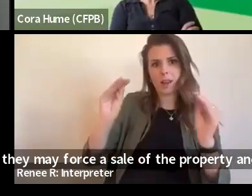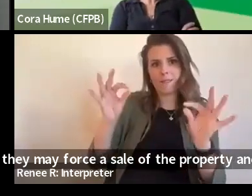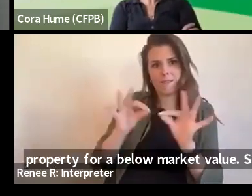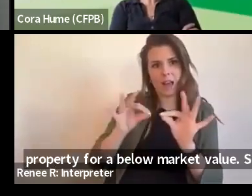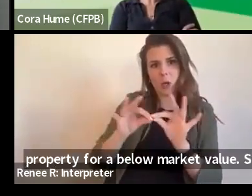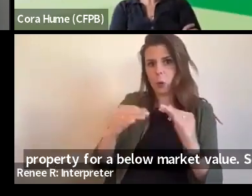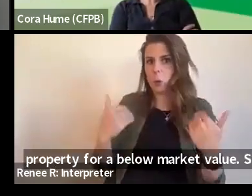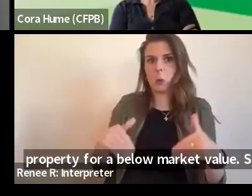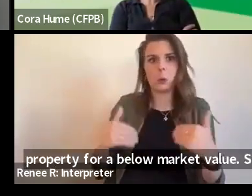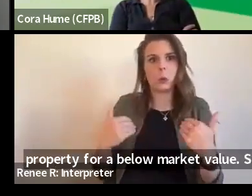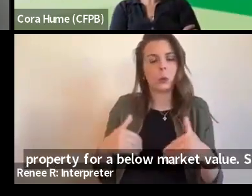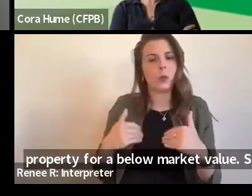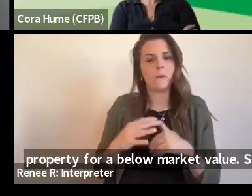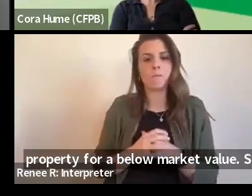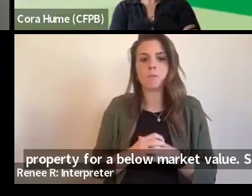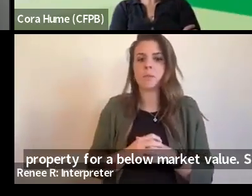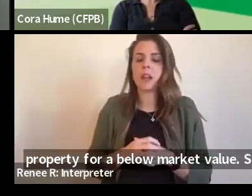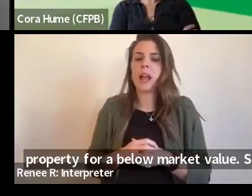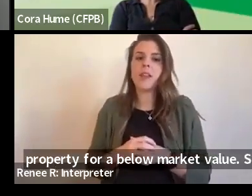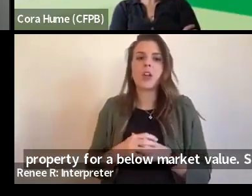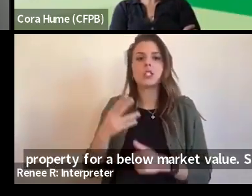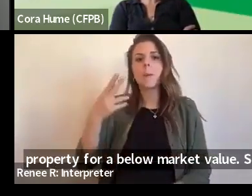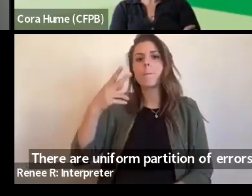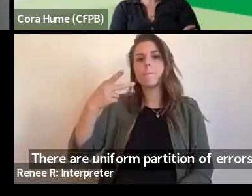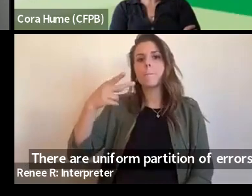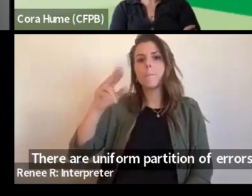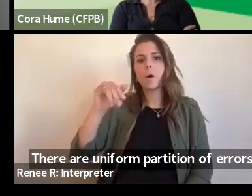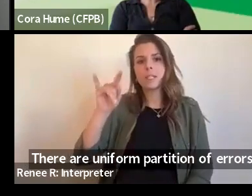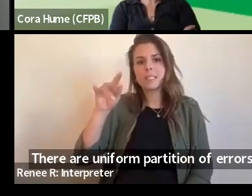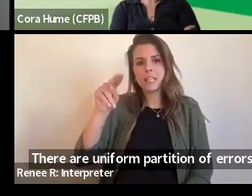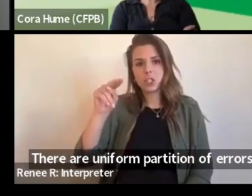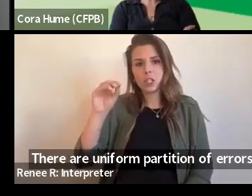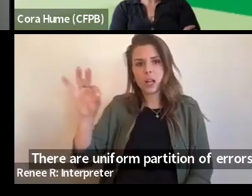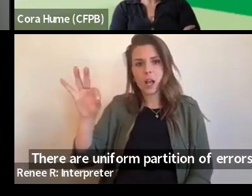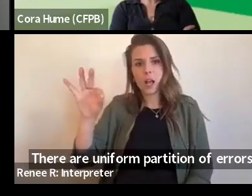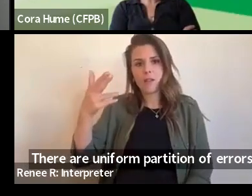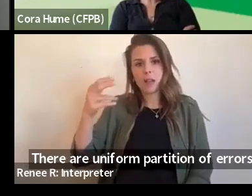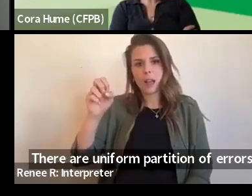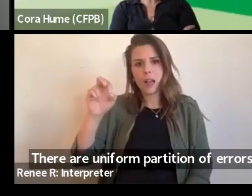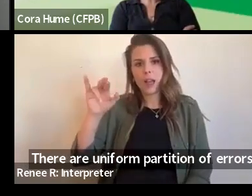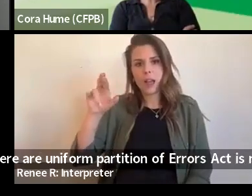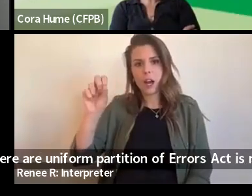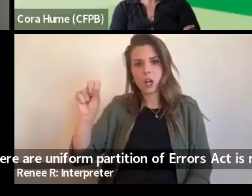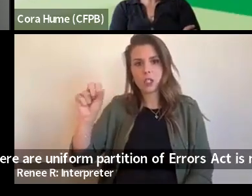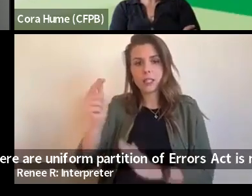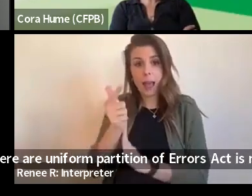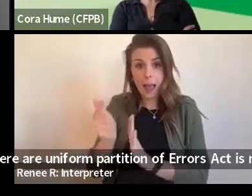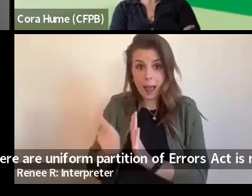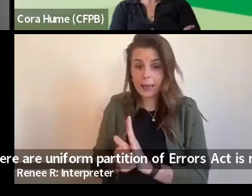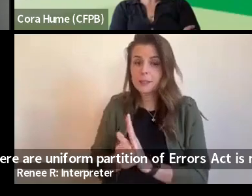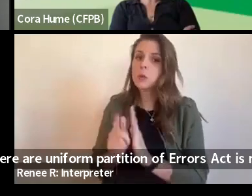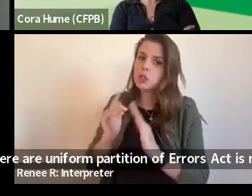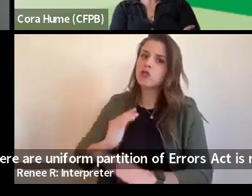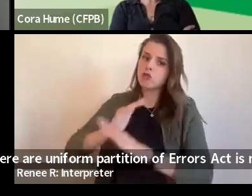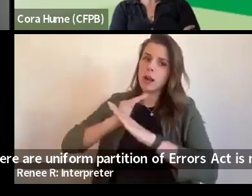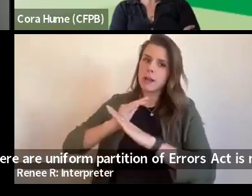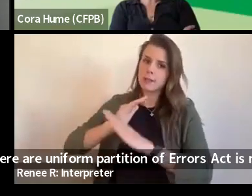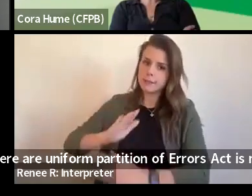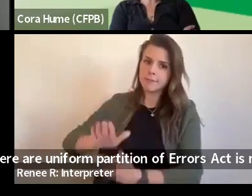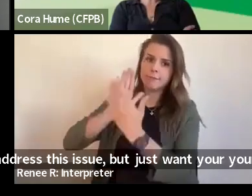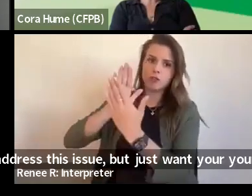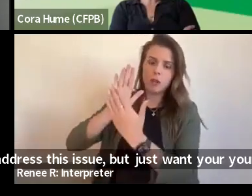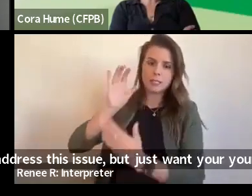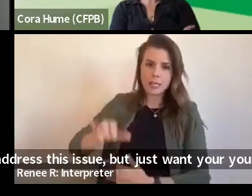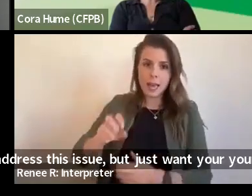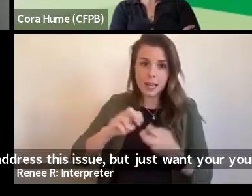the Uniform Partition of Heirs Act is meant to address this issue, but just want your client should know that